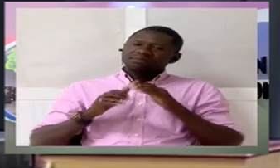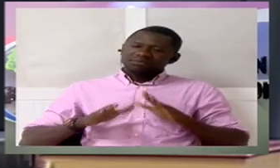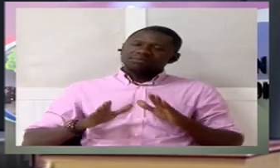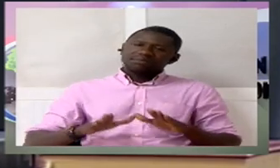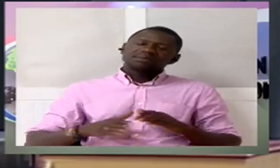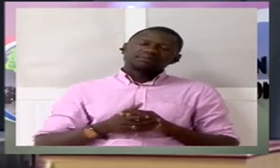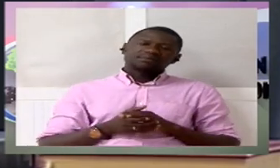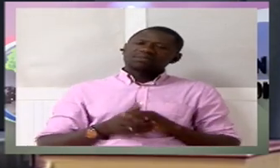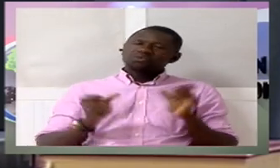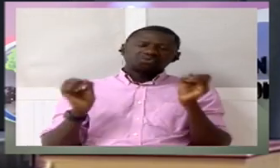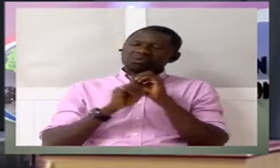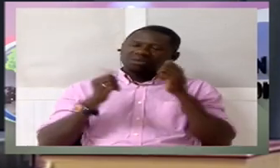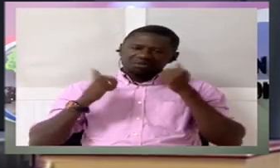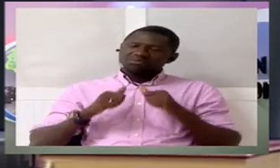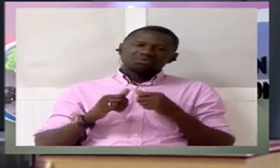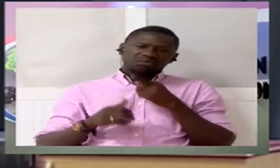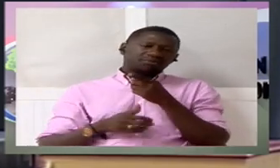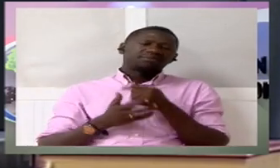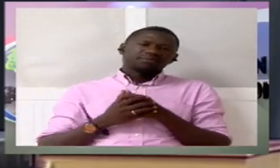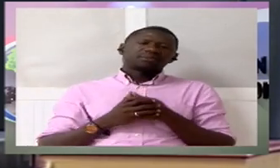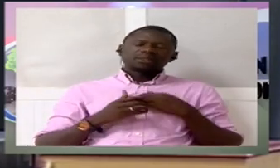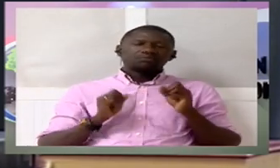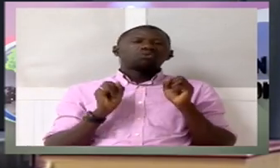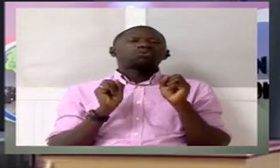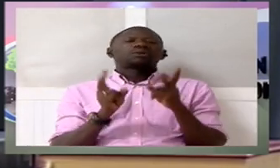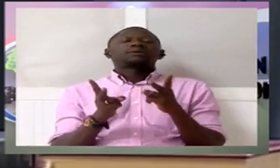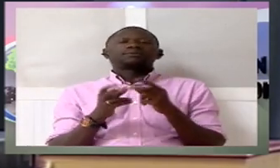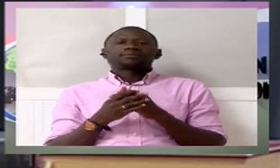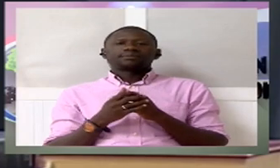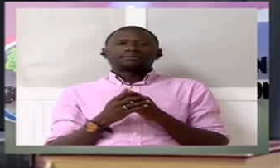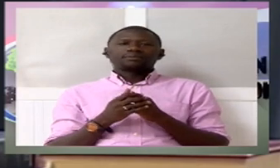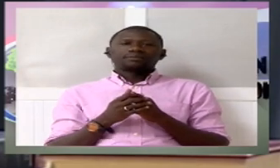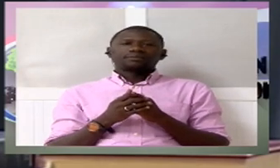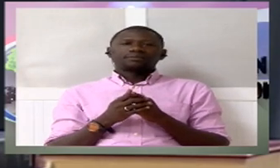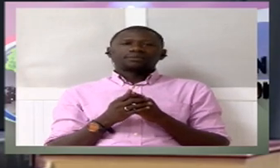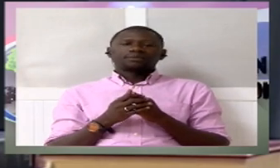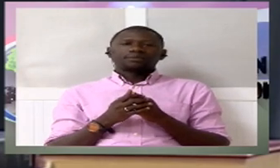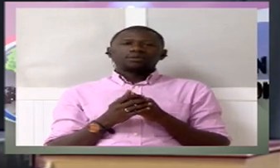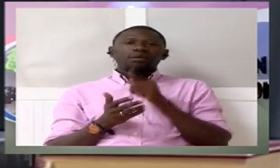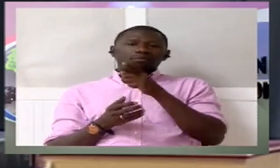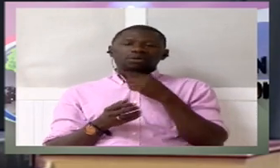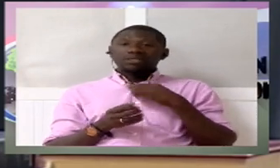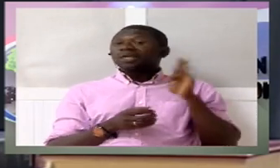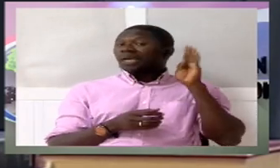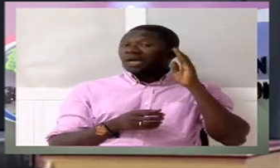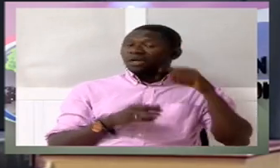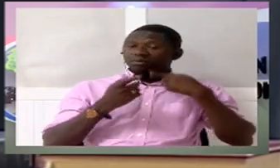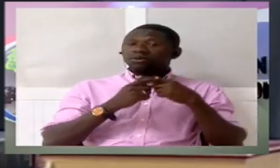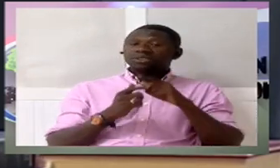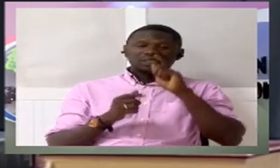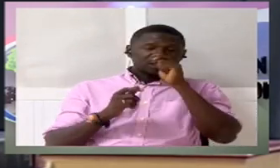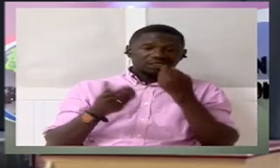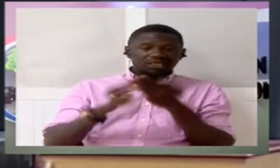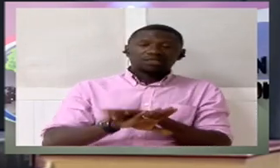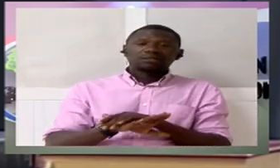better. Nothing is wrong with him. He said to me, okay. But